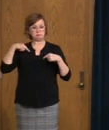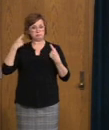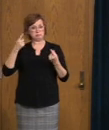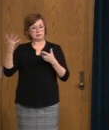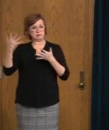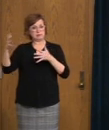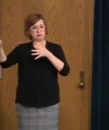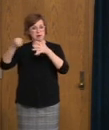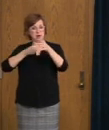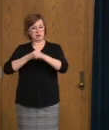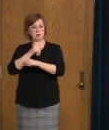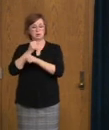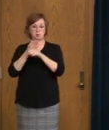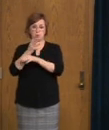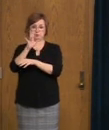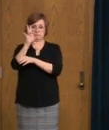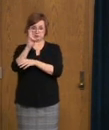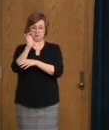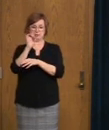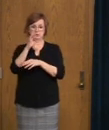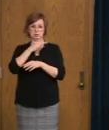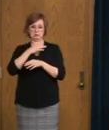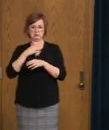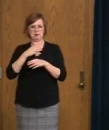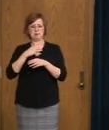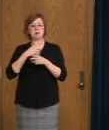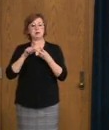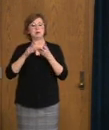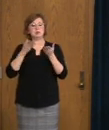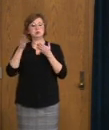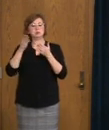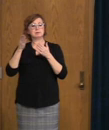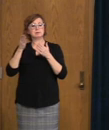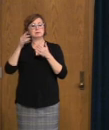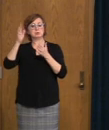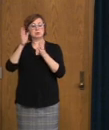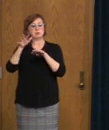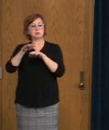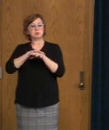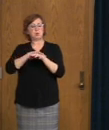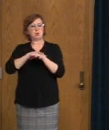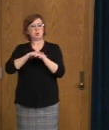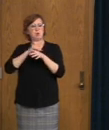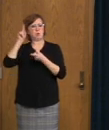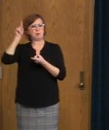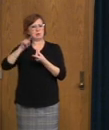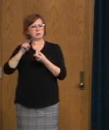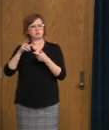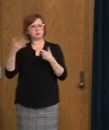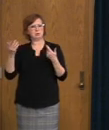that. Service slowdowns have been necessary in order to really surge in the resources that we